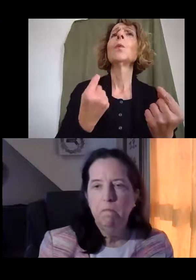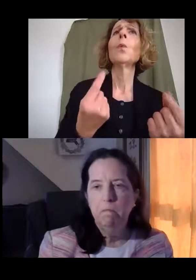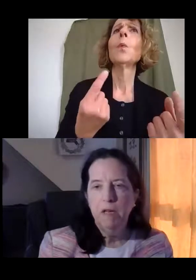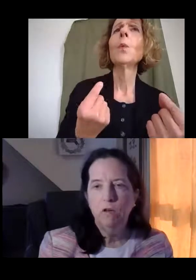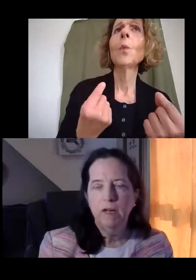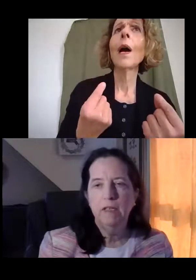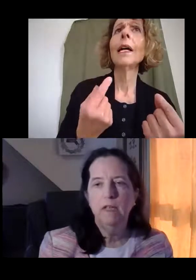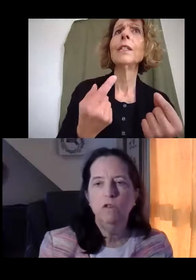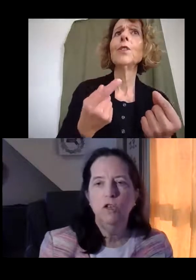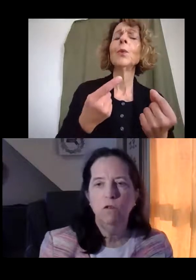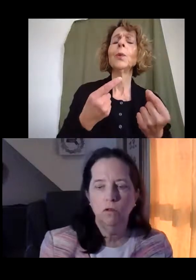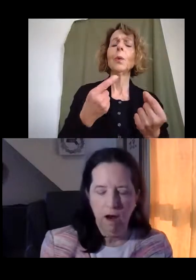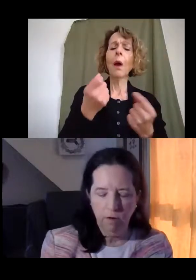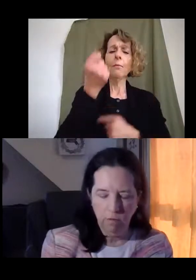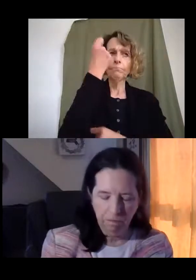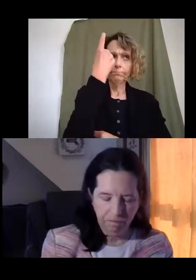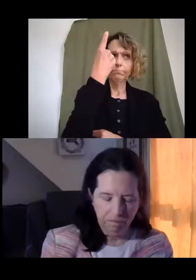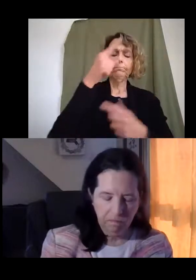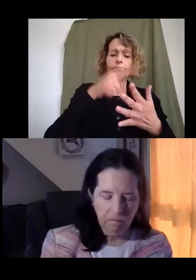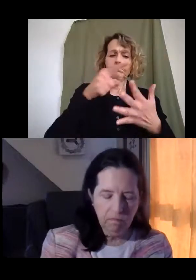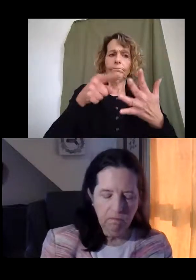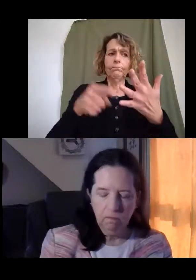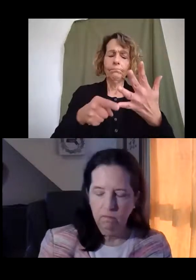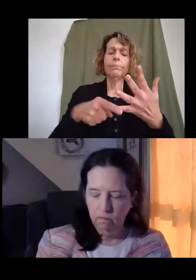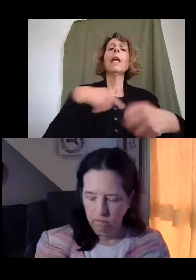not be the reason that you don't travel.